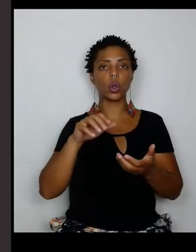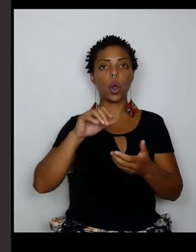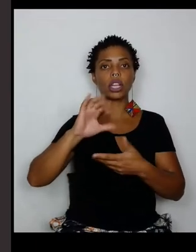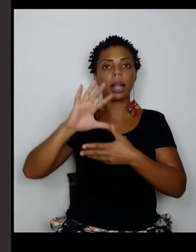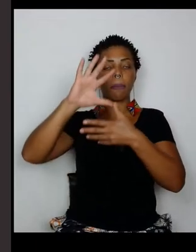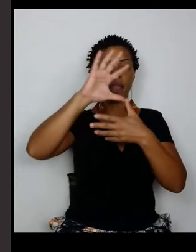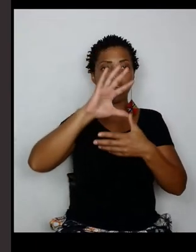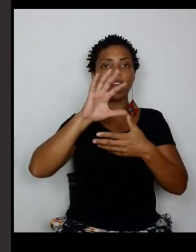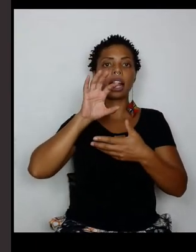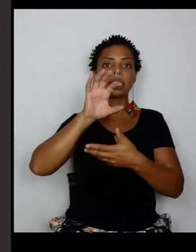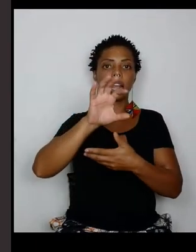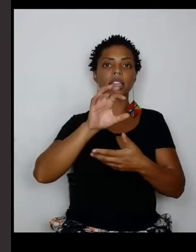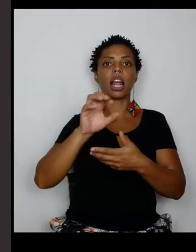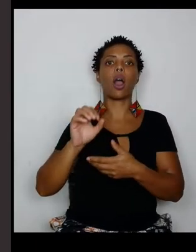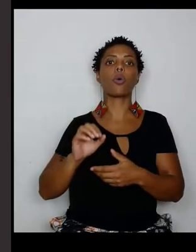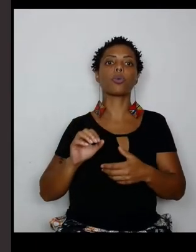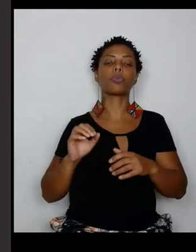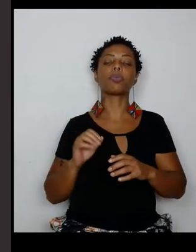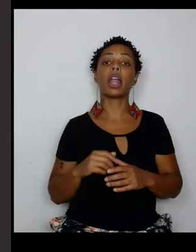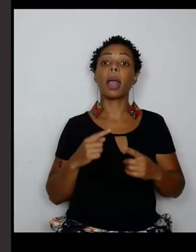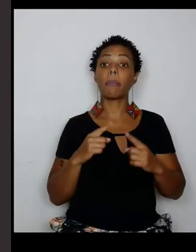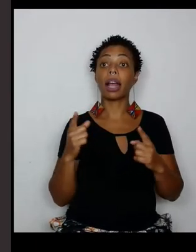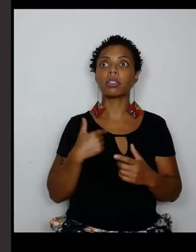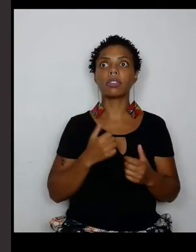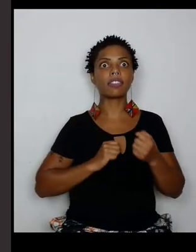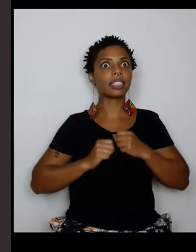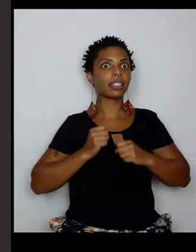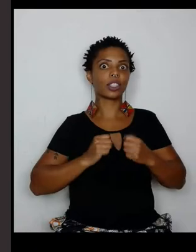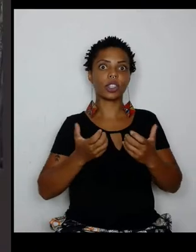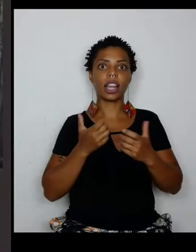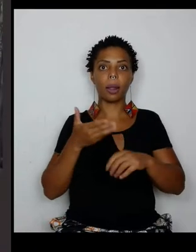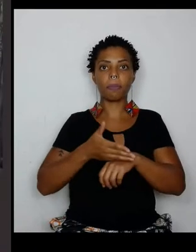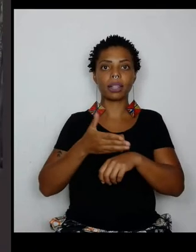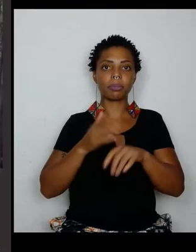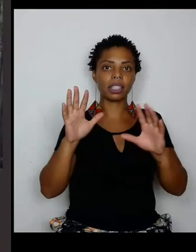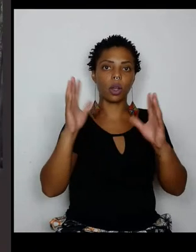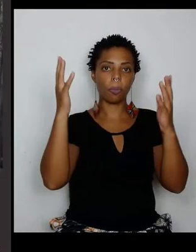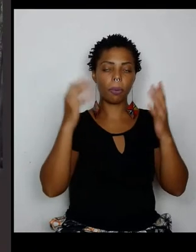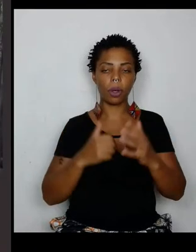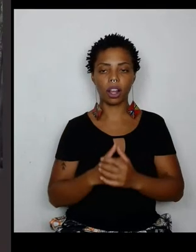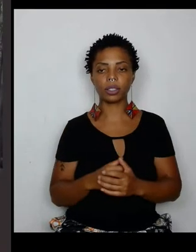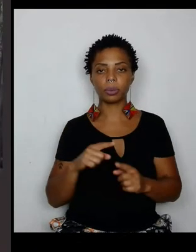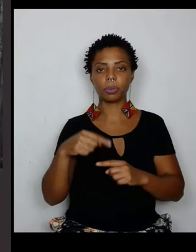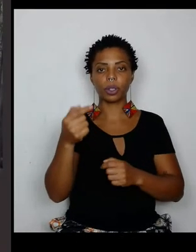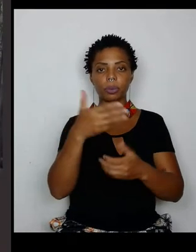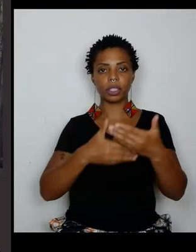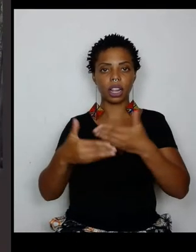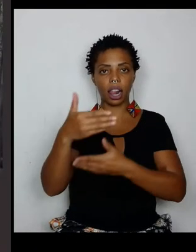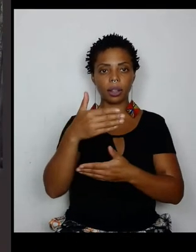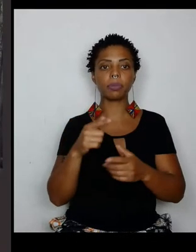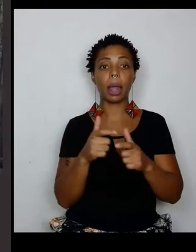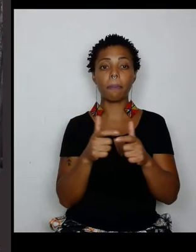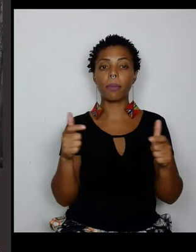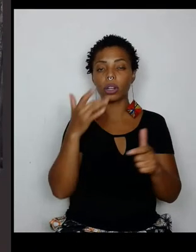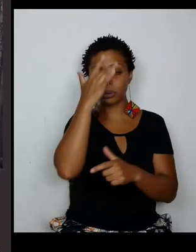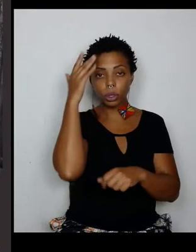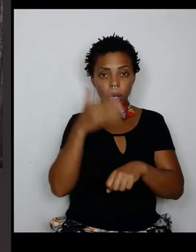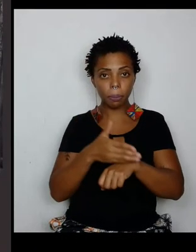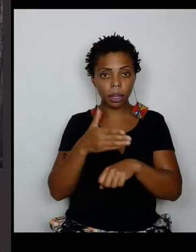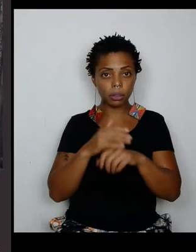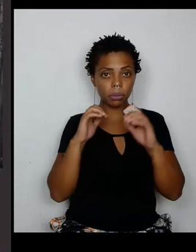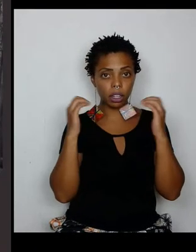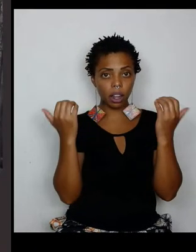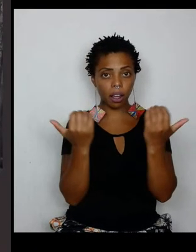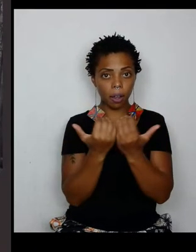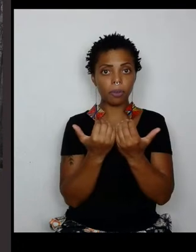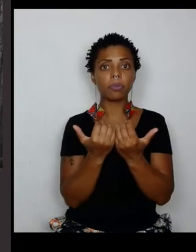commemorations next slide please for a majority of the conference participants however the only revolution of interest